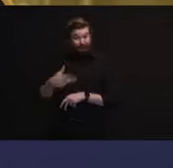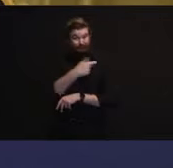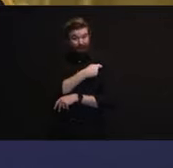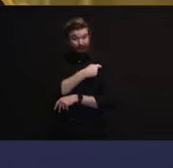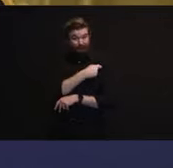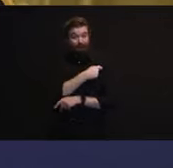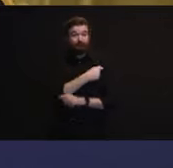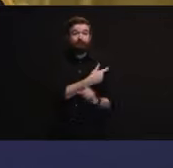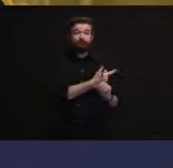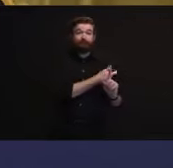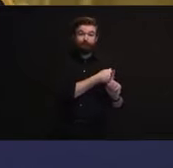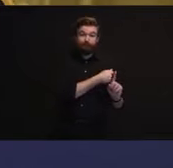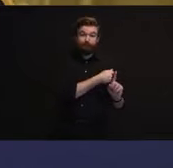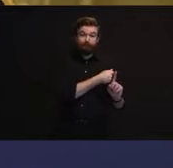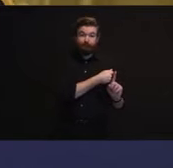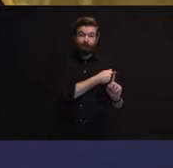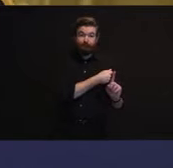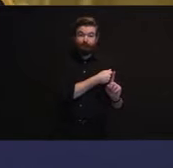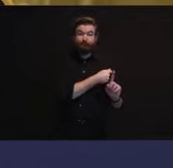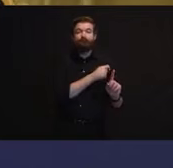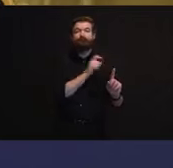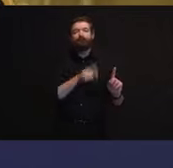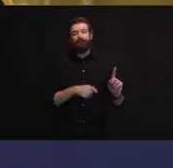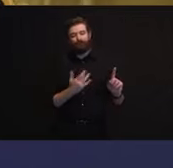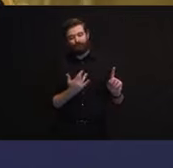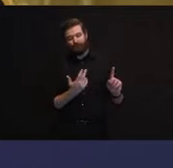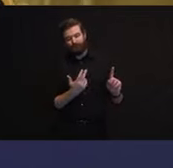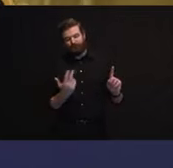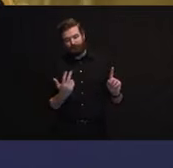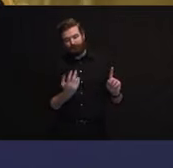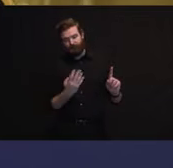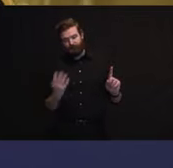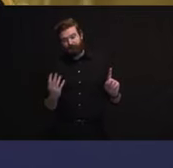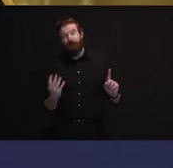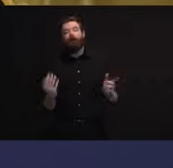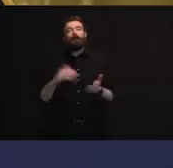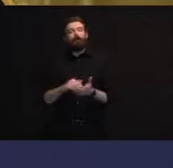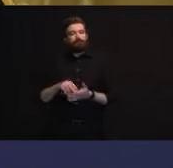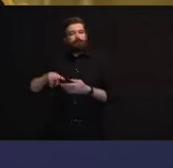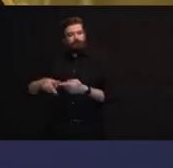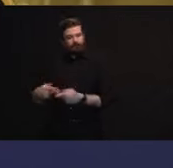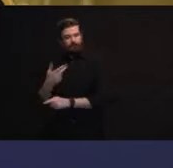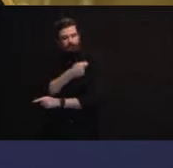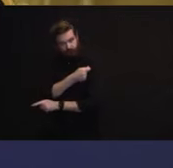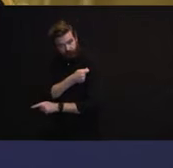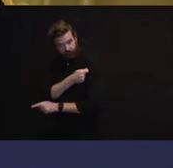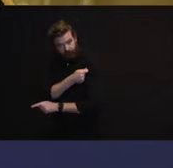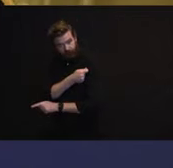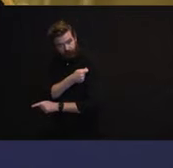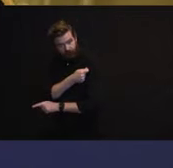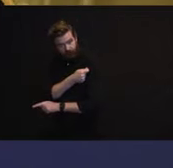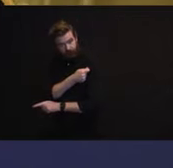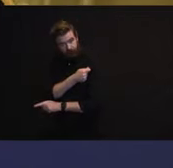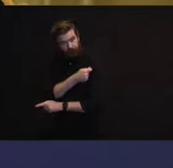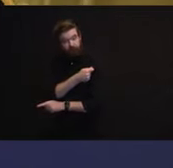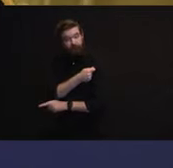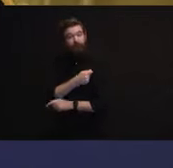well. Thank you for that. And we'll have a lot more whenever it is Judy's with us. I think we're pointing to